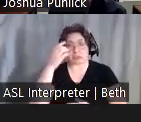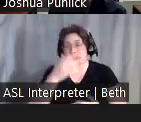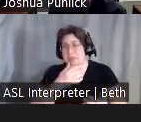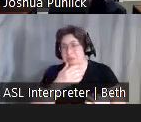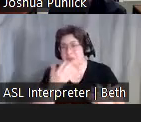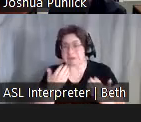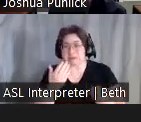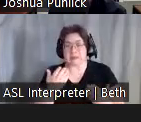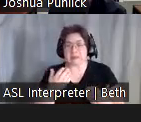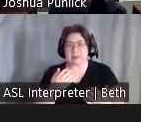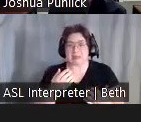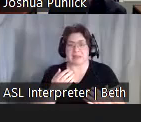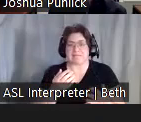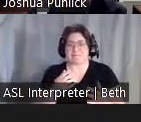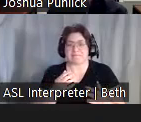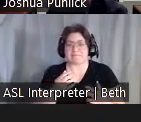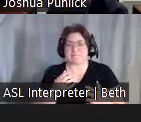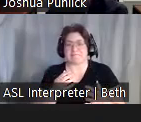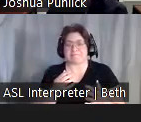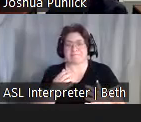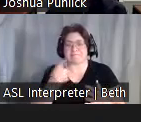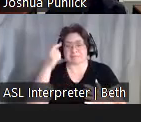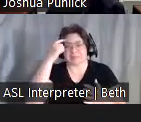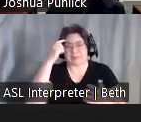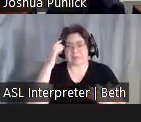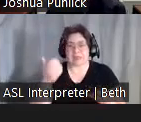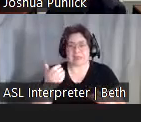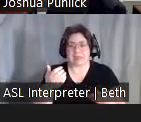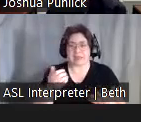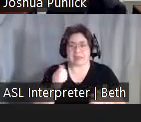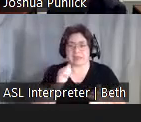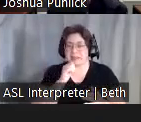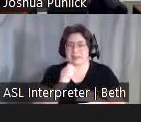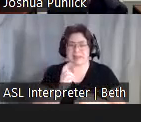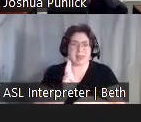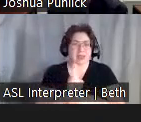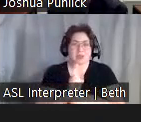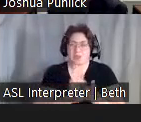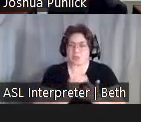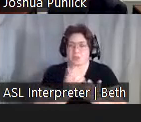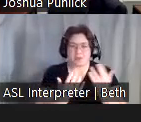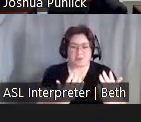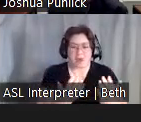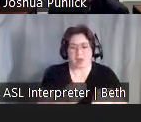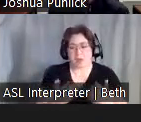frequency? Like using other methods or just doing it less frequently?